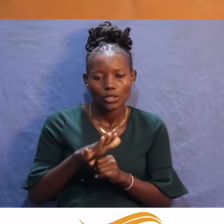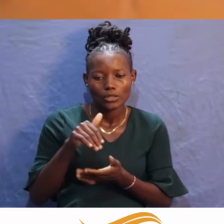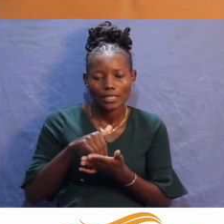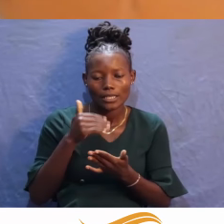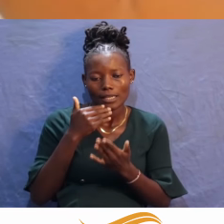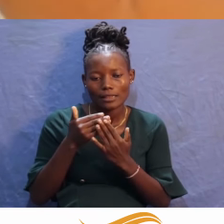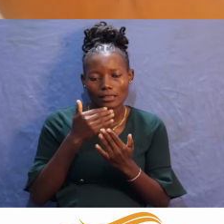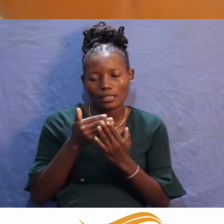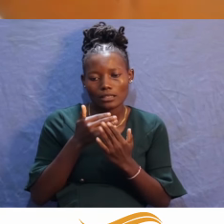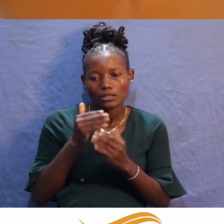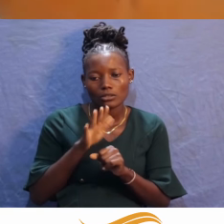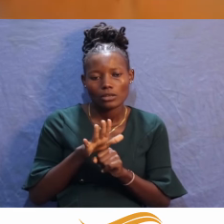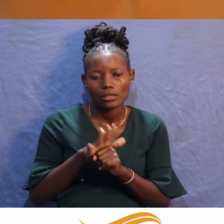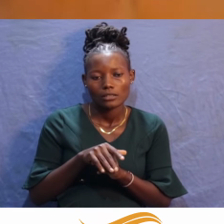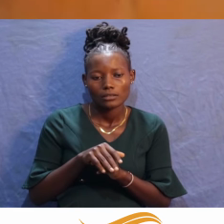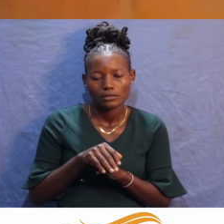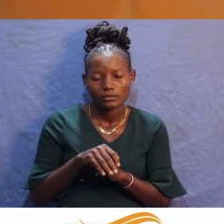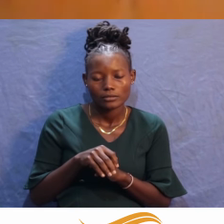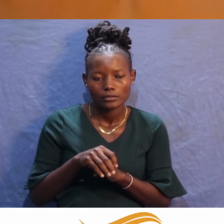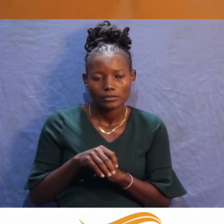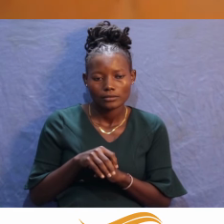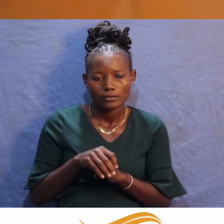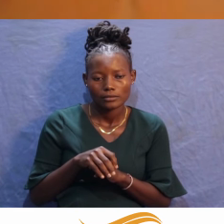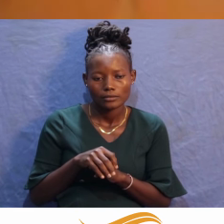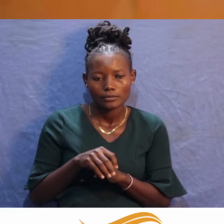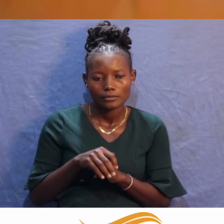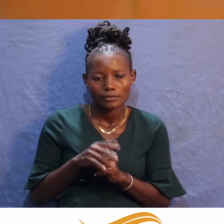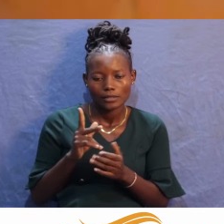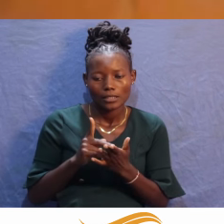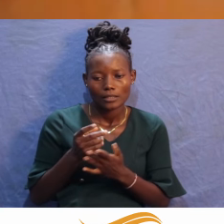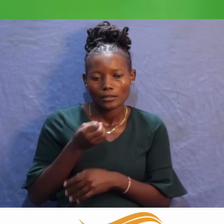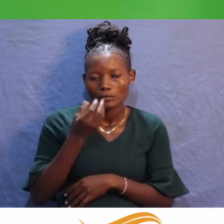And keep cool, and we'll keep warm.